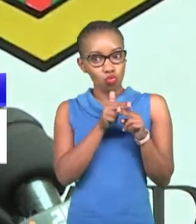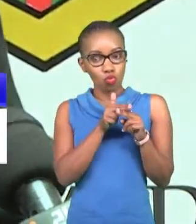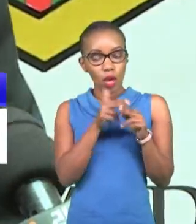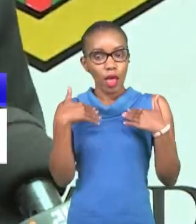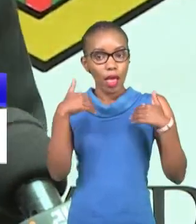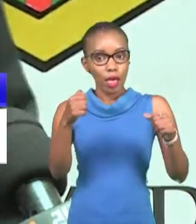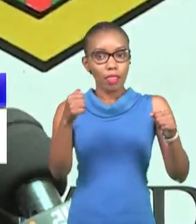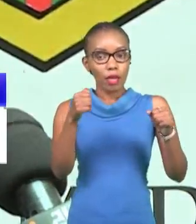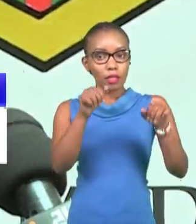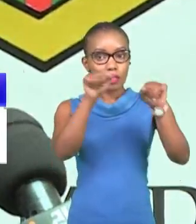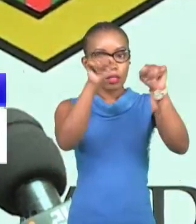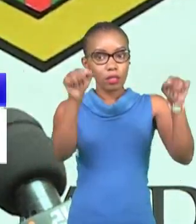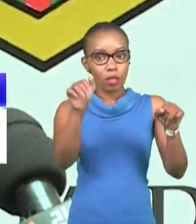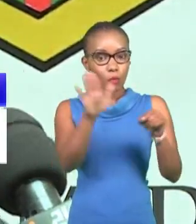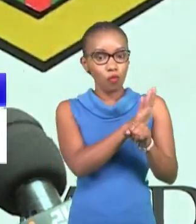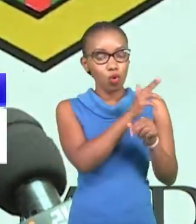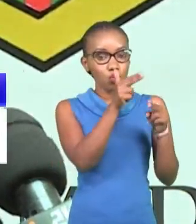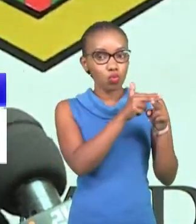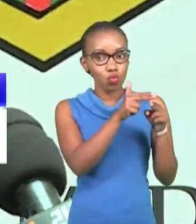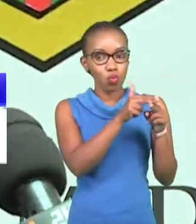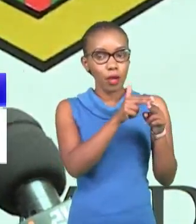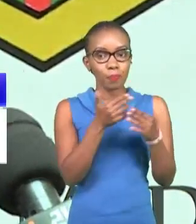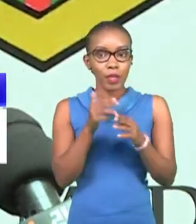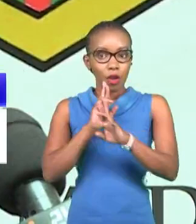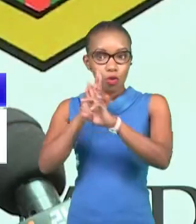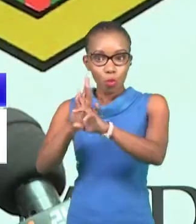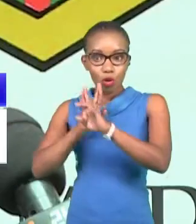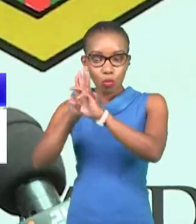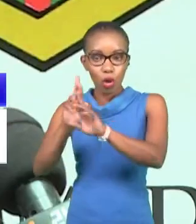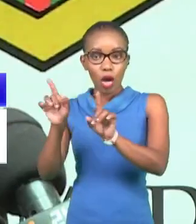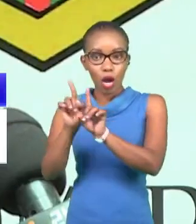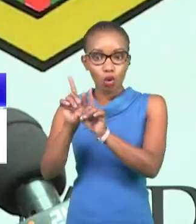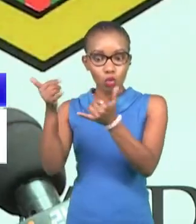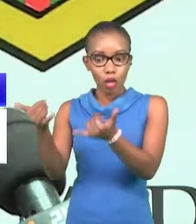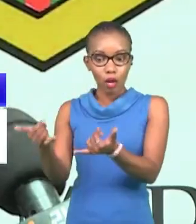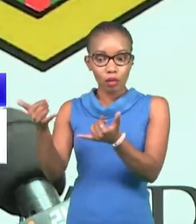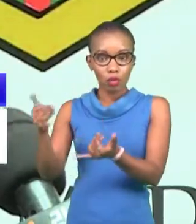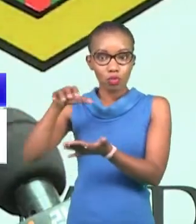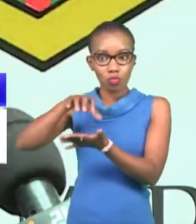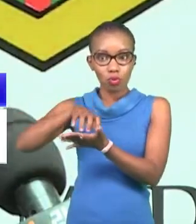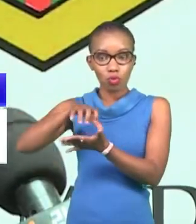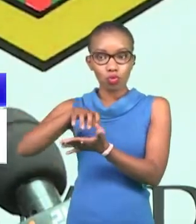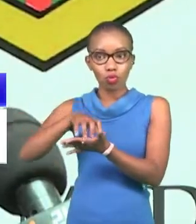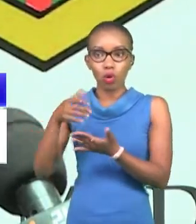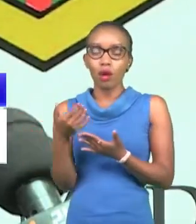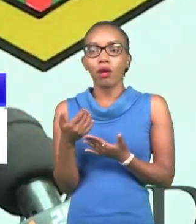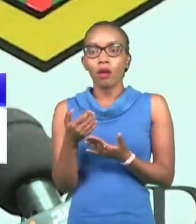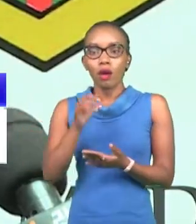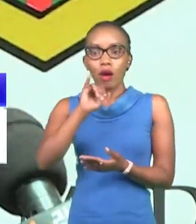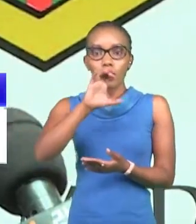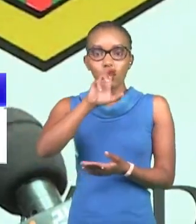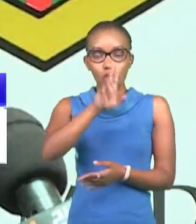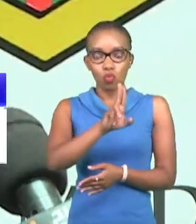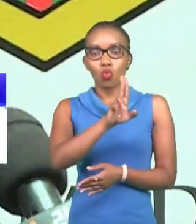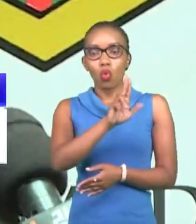fact, this has been evidenced by the reports and the current situation of lack of adequate ICU